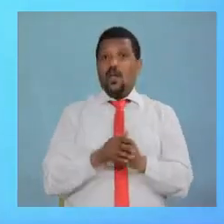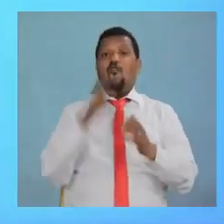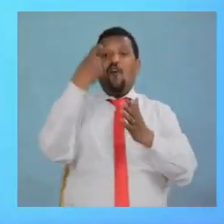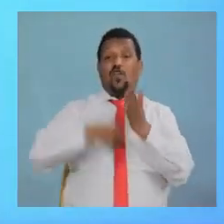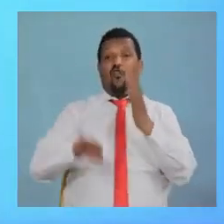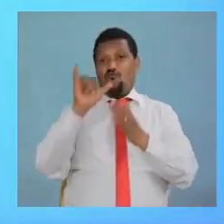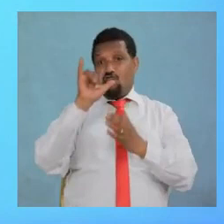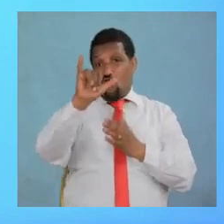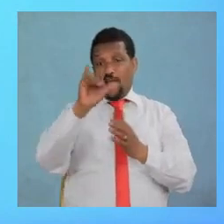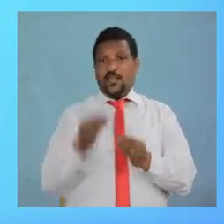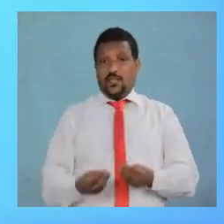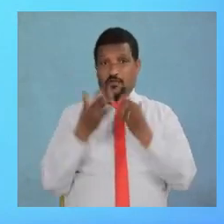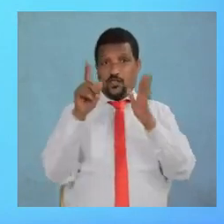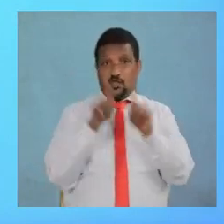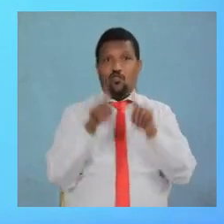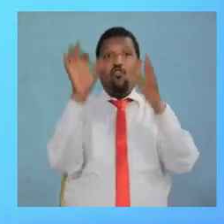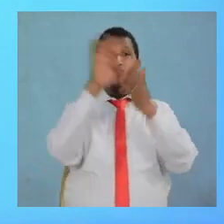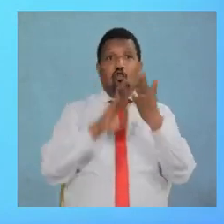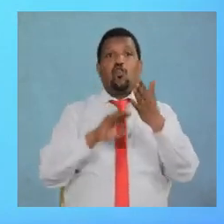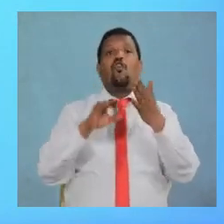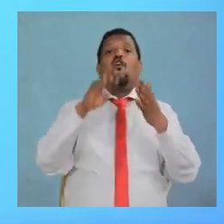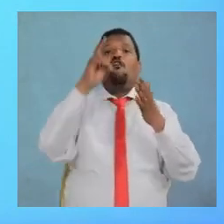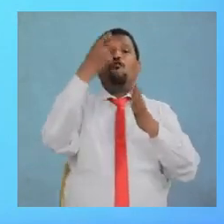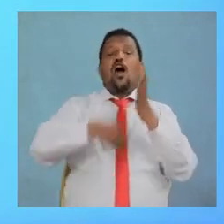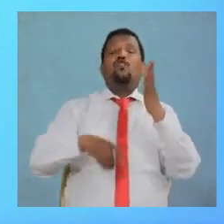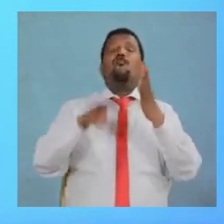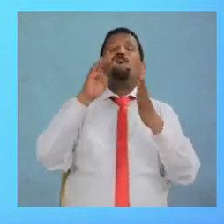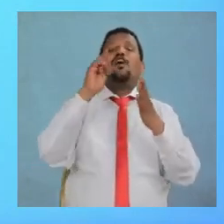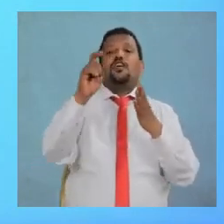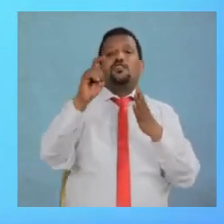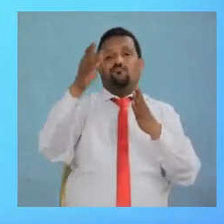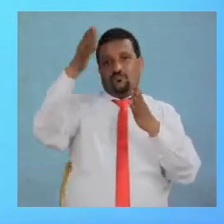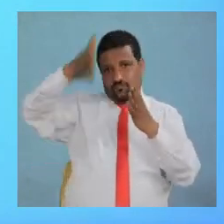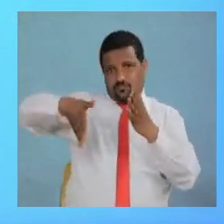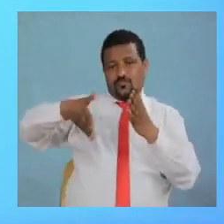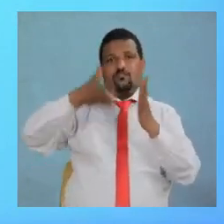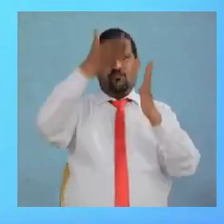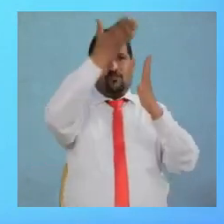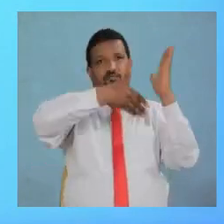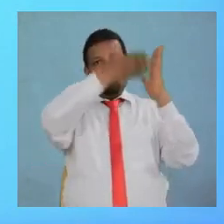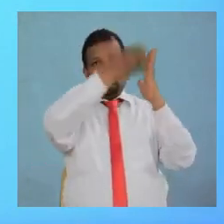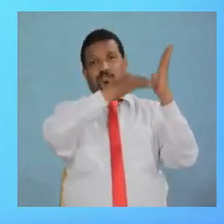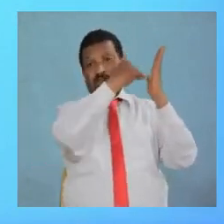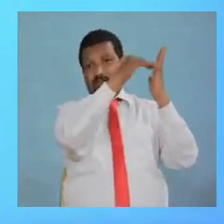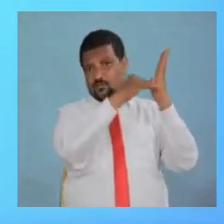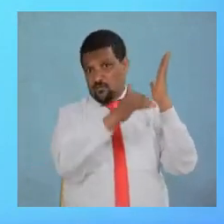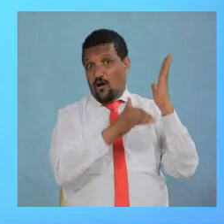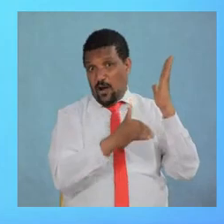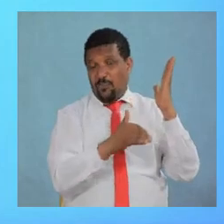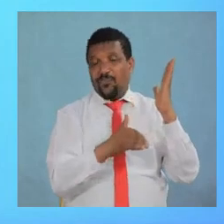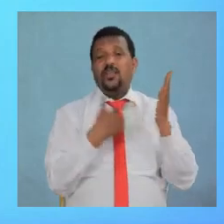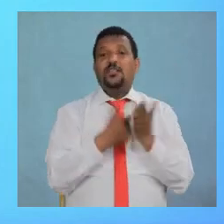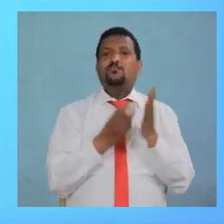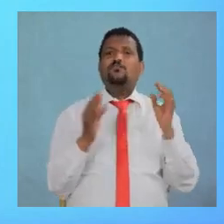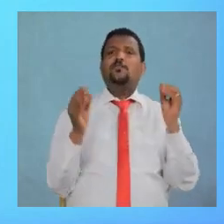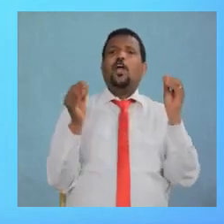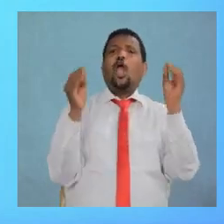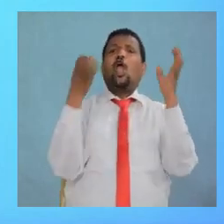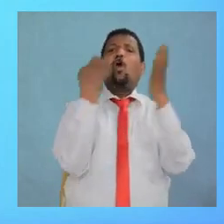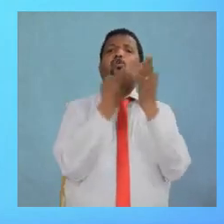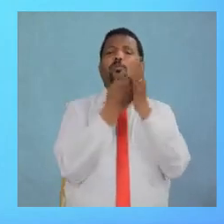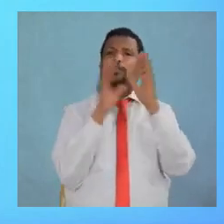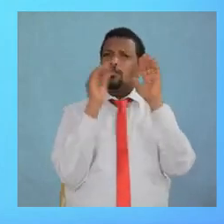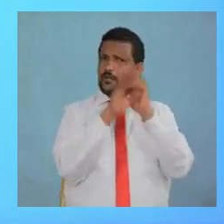of y given in this form and the value of x given in this form. But when we put into economics,